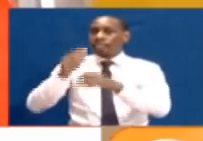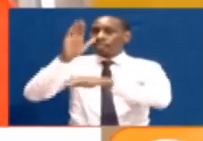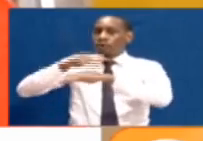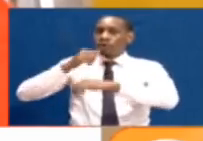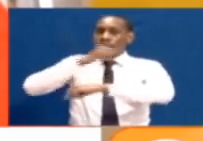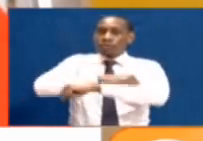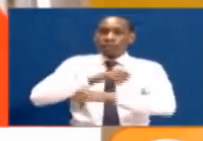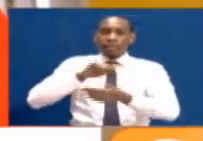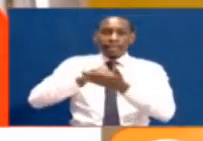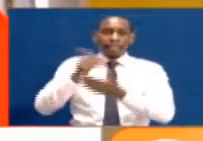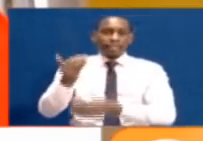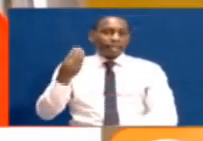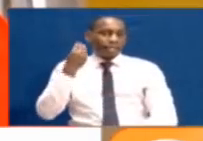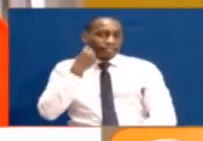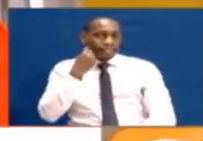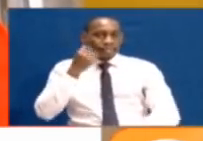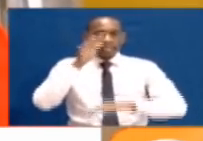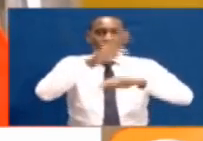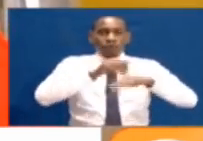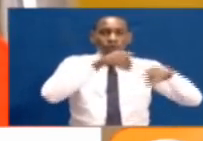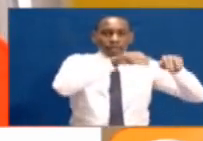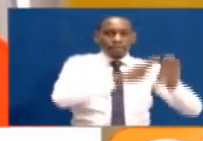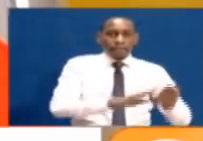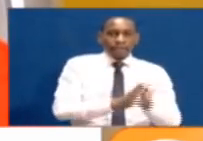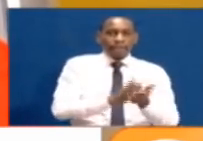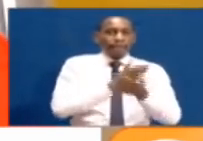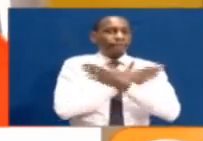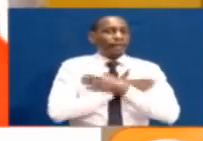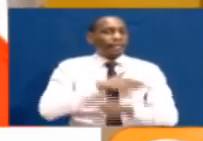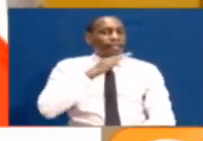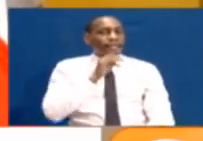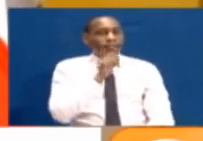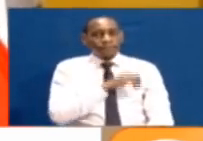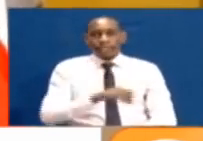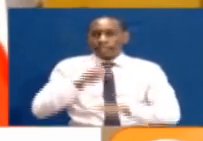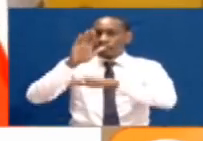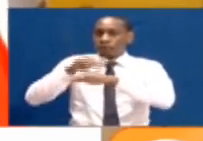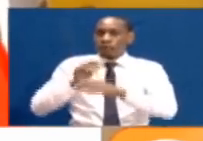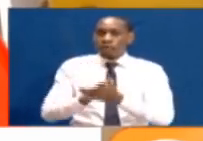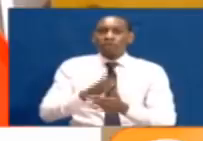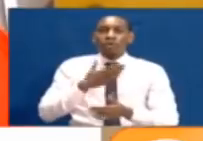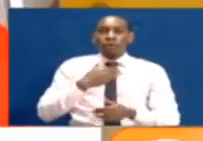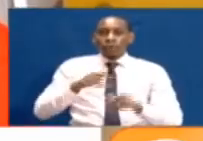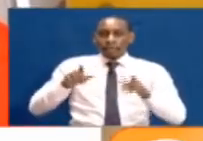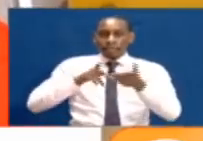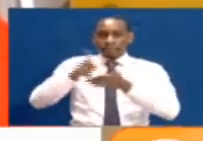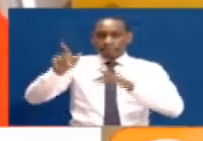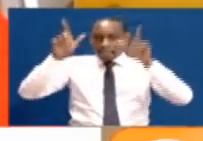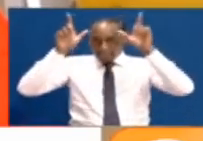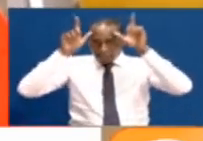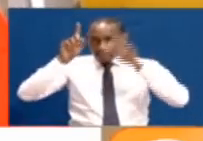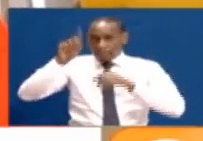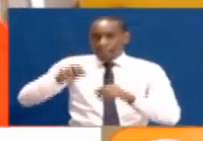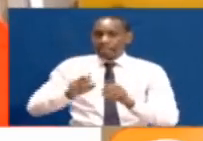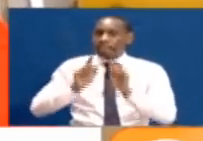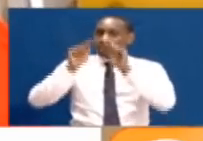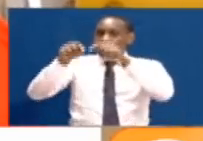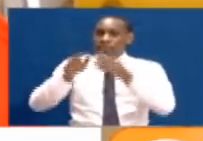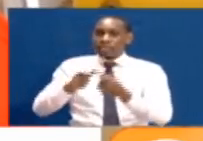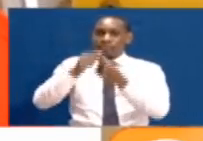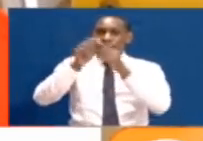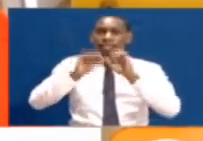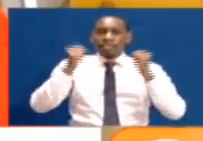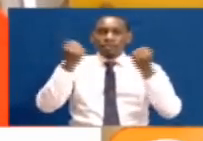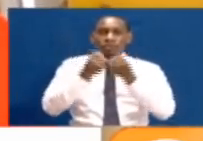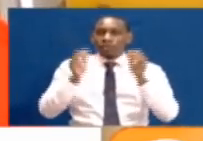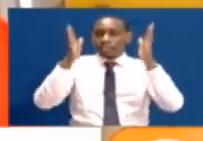kid is sick, you're called for a burial, your friend is dead, you're called for a rush, you just have to be there. And especially with these social things